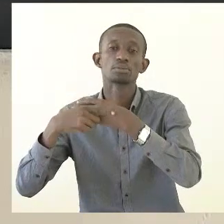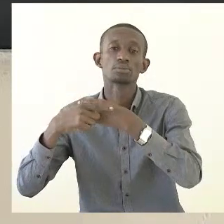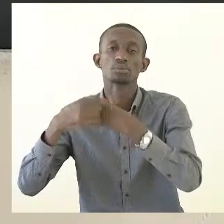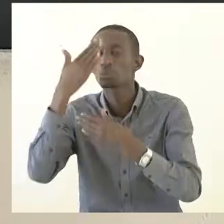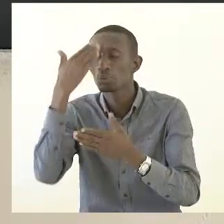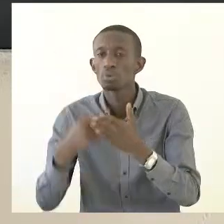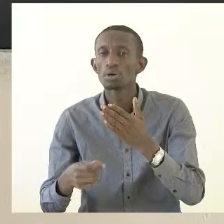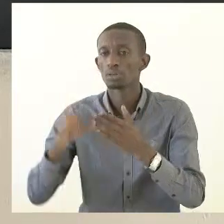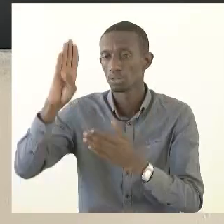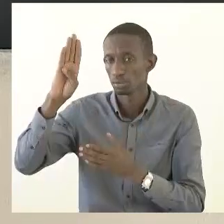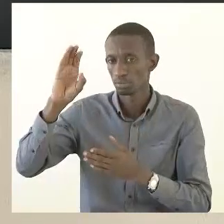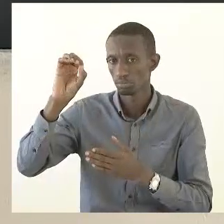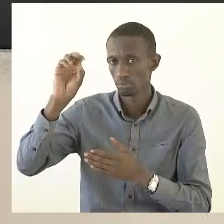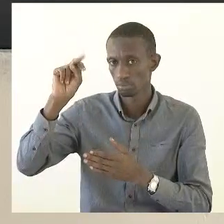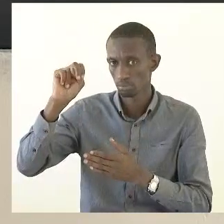the